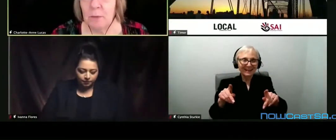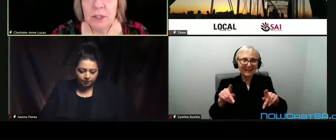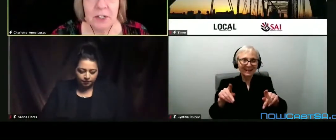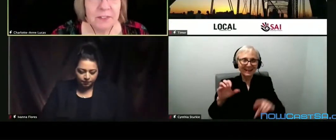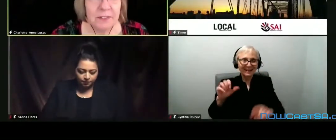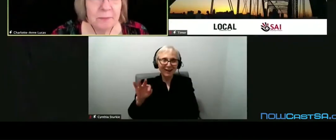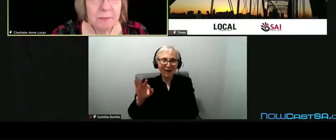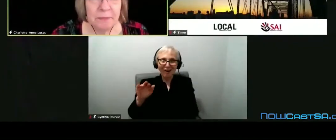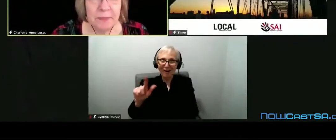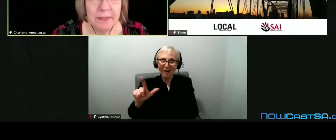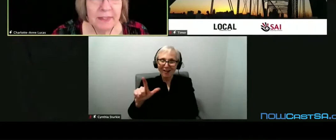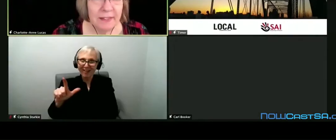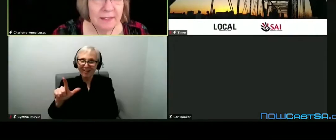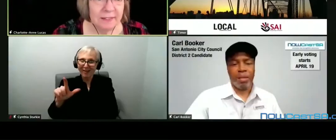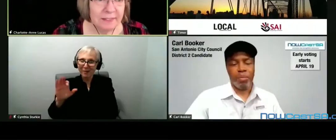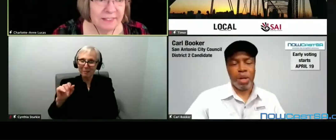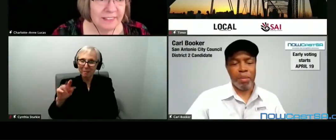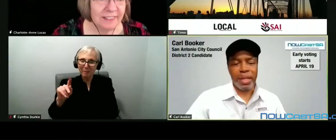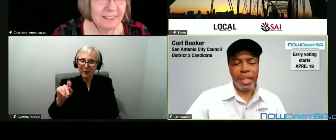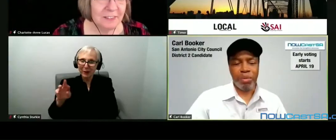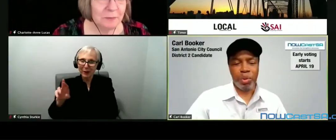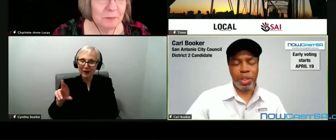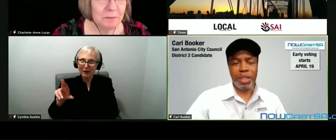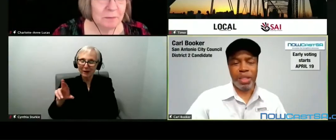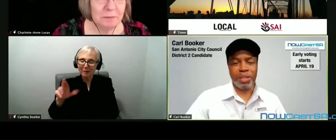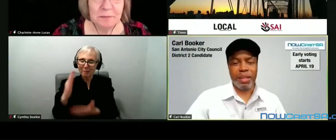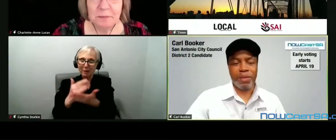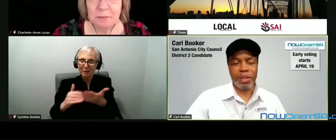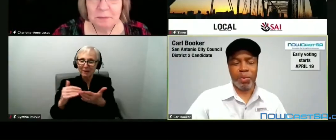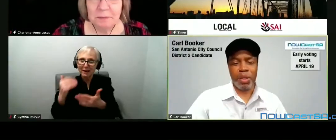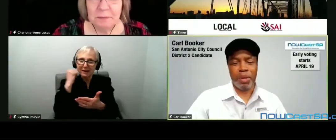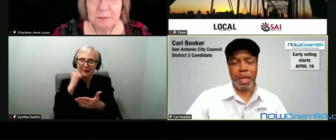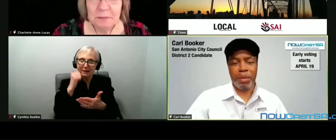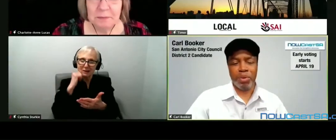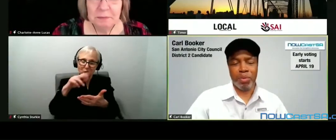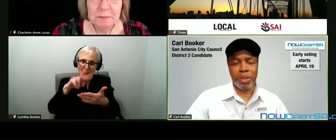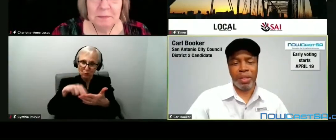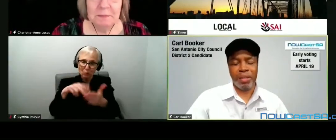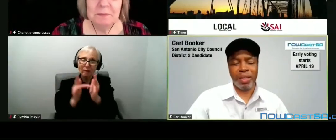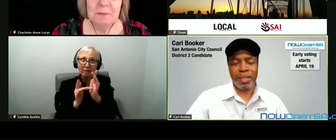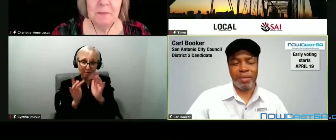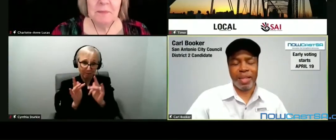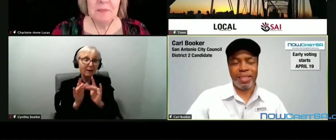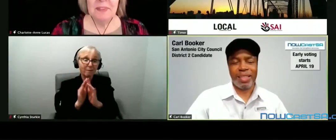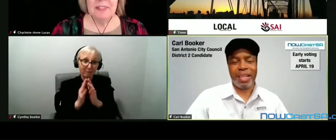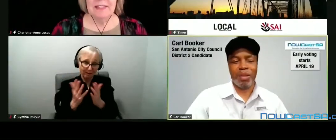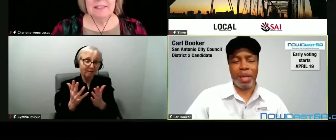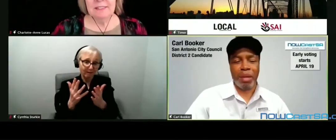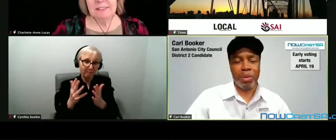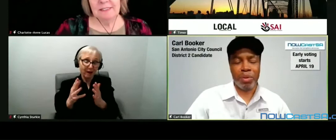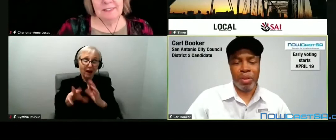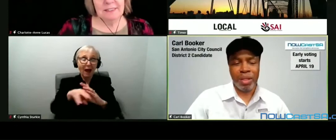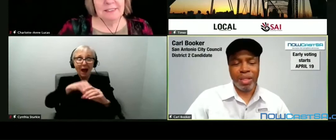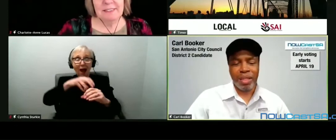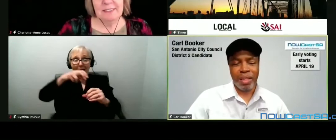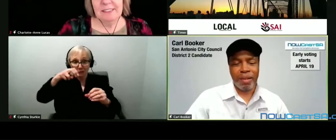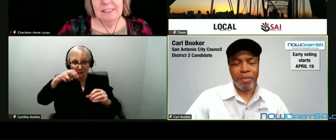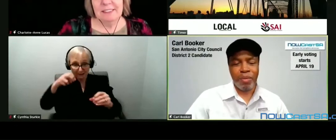Carl Booker. Part of my daily routine is definitely to read the Bible, but outside of the